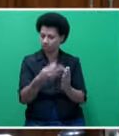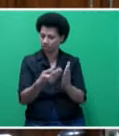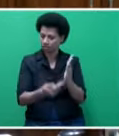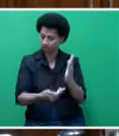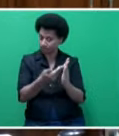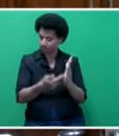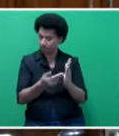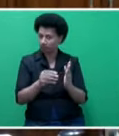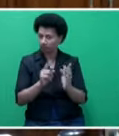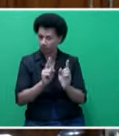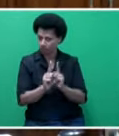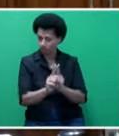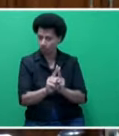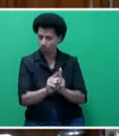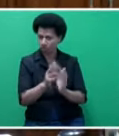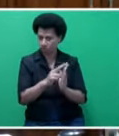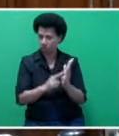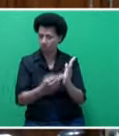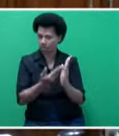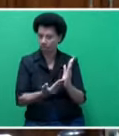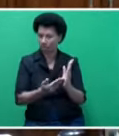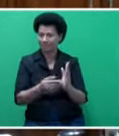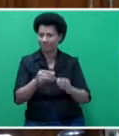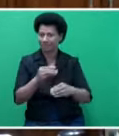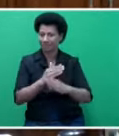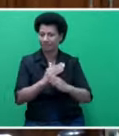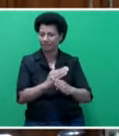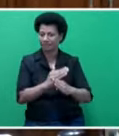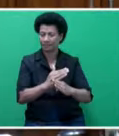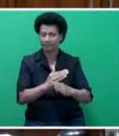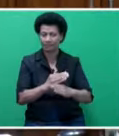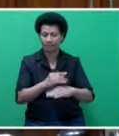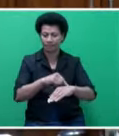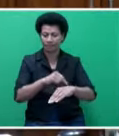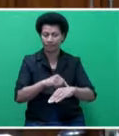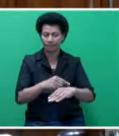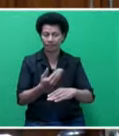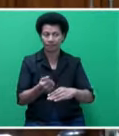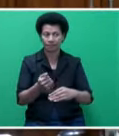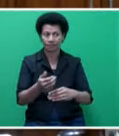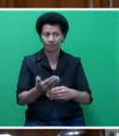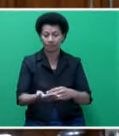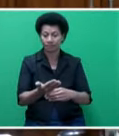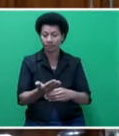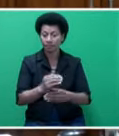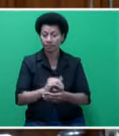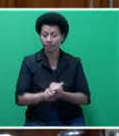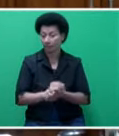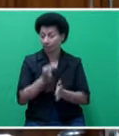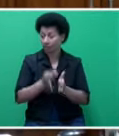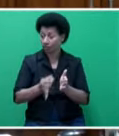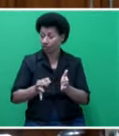ban is brought along about a specific timeline. The in-person consultation, local manufacturing distributed polystyrene